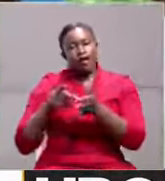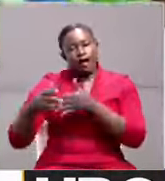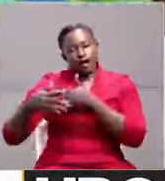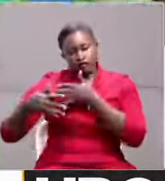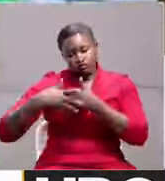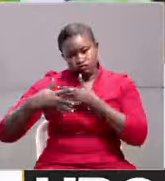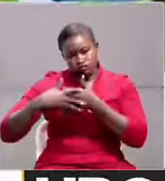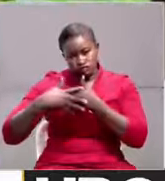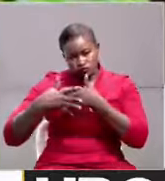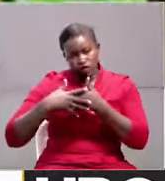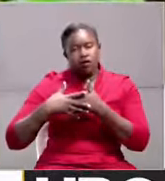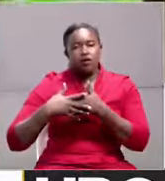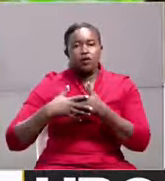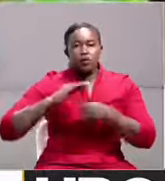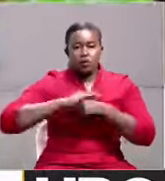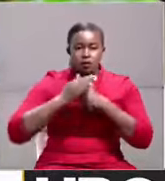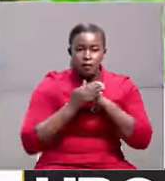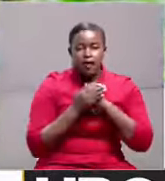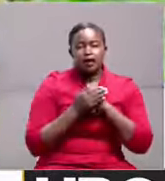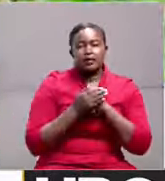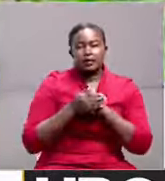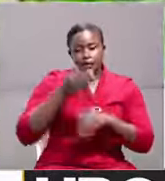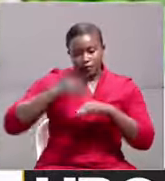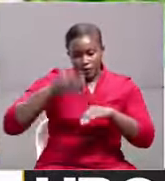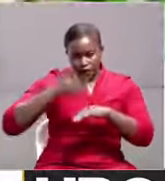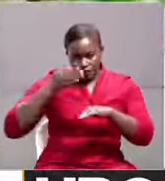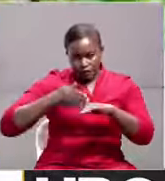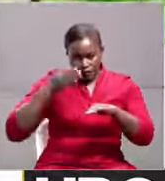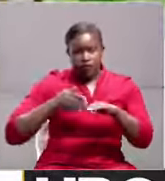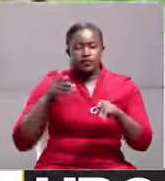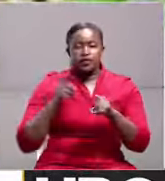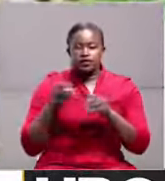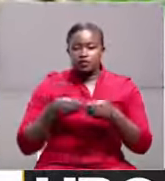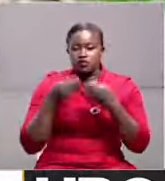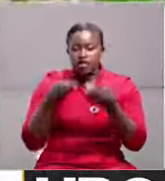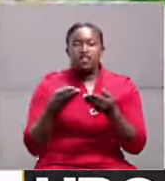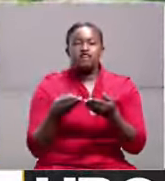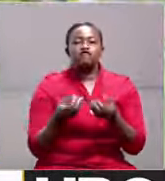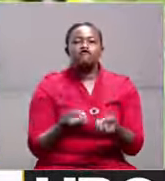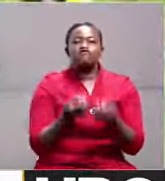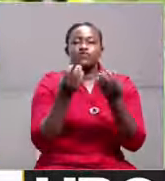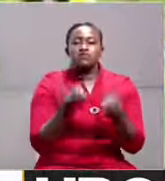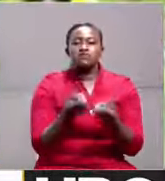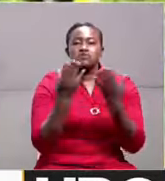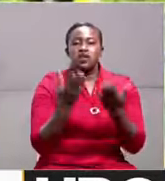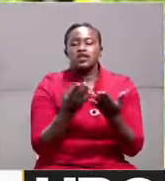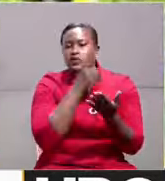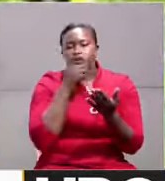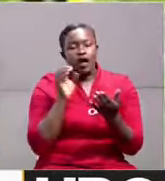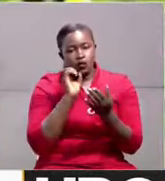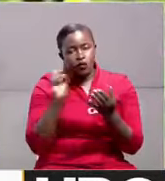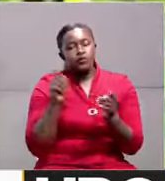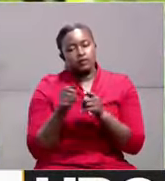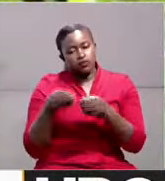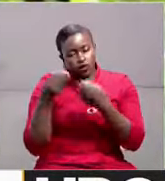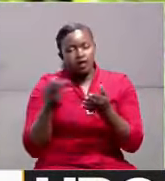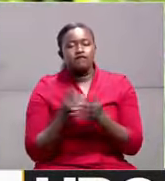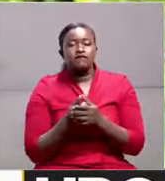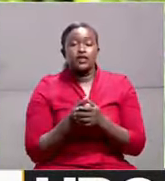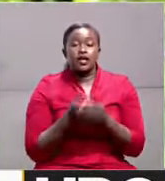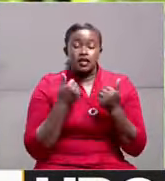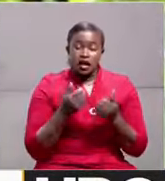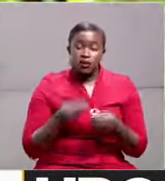into silage, but also give it as fresh. So we provide market for the